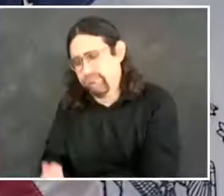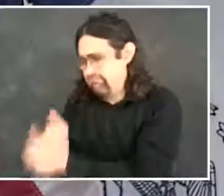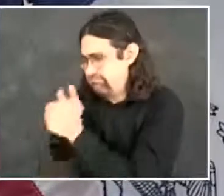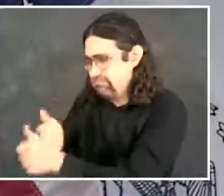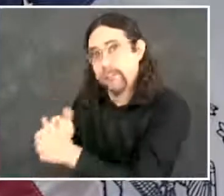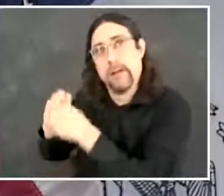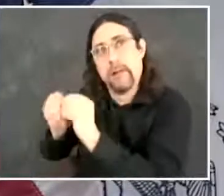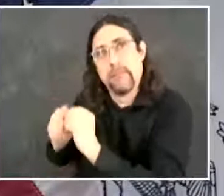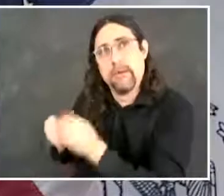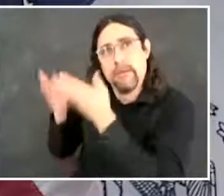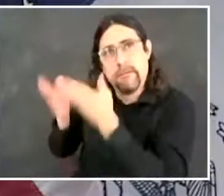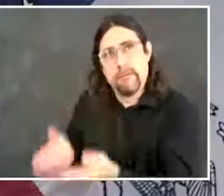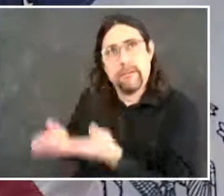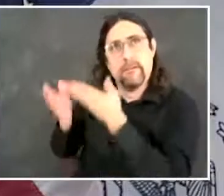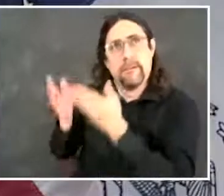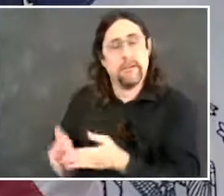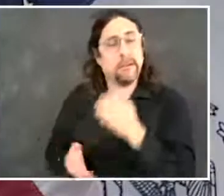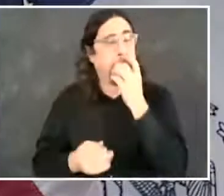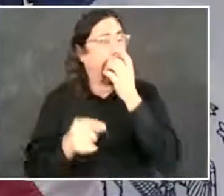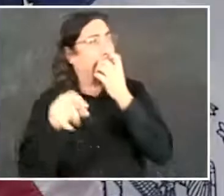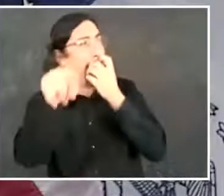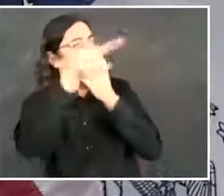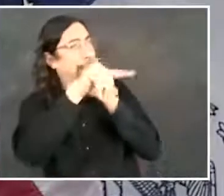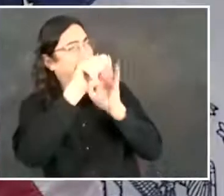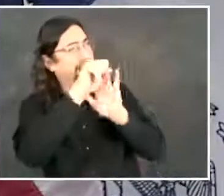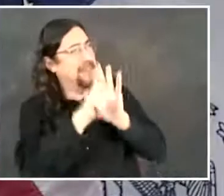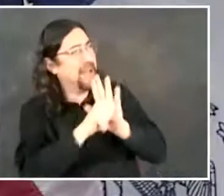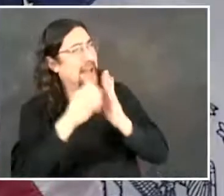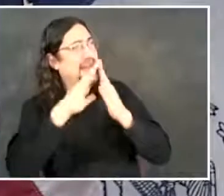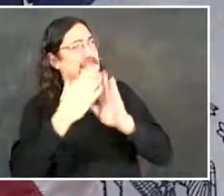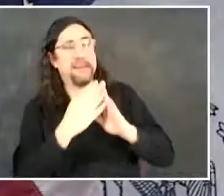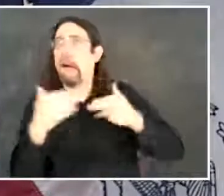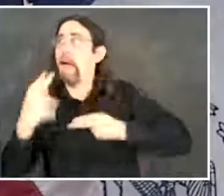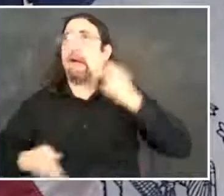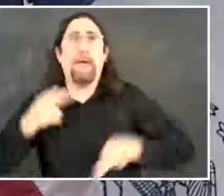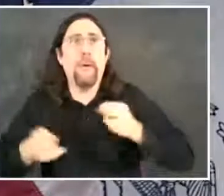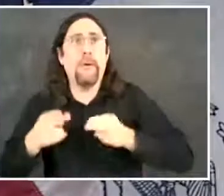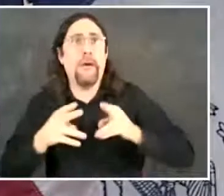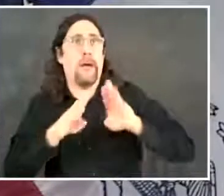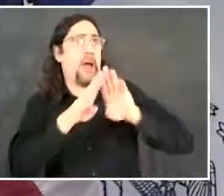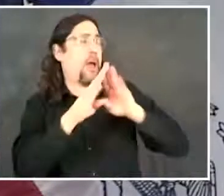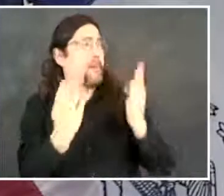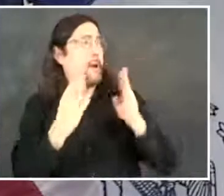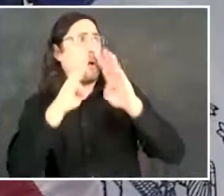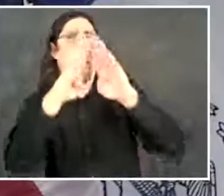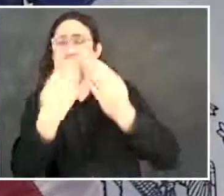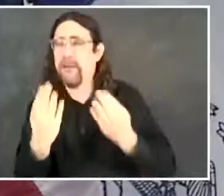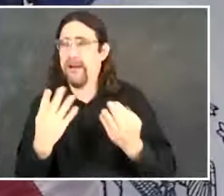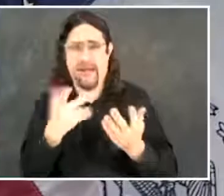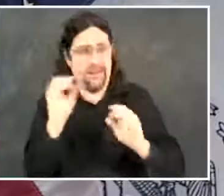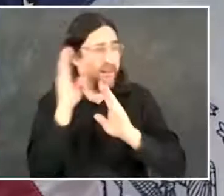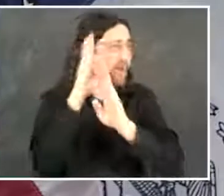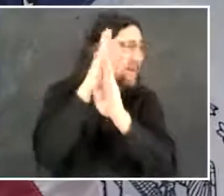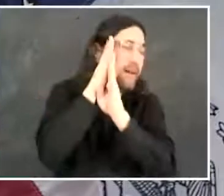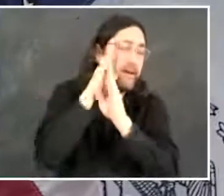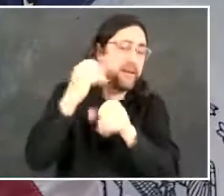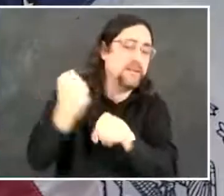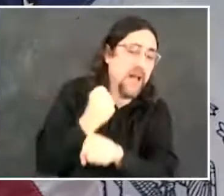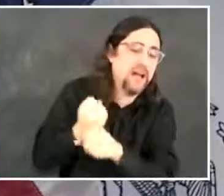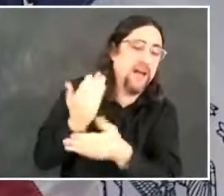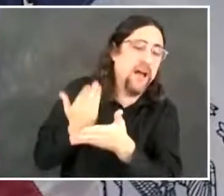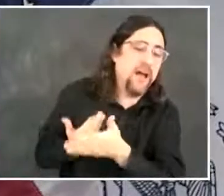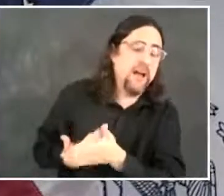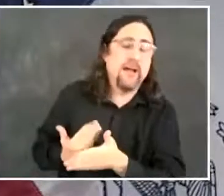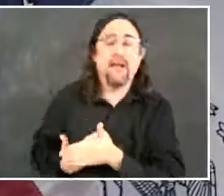not act in a hasty manner or an evidence-free manner, because that creates tremendous danger